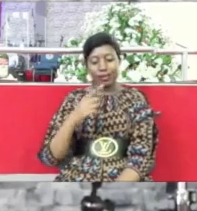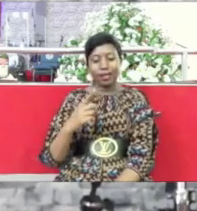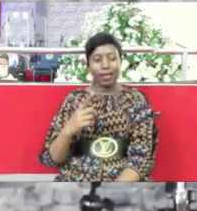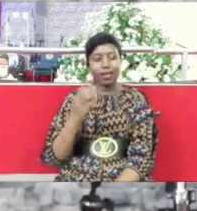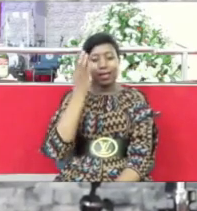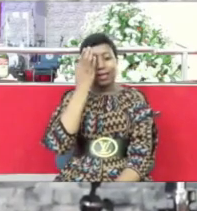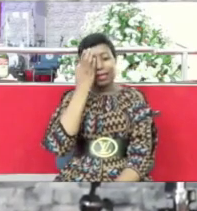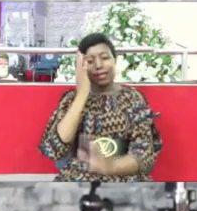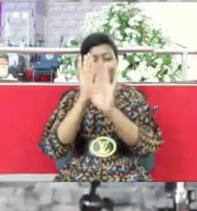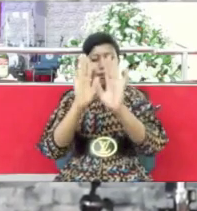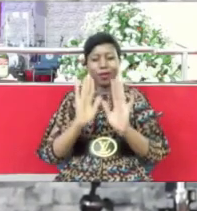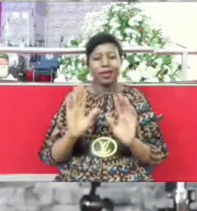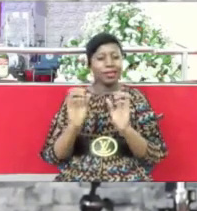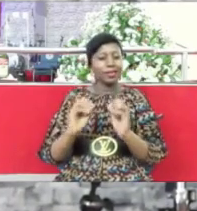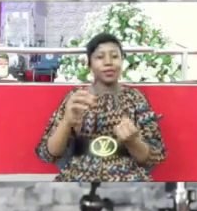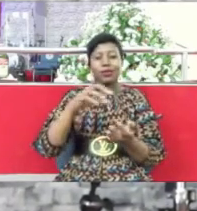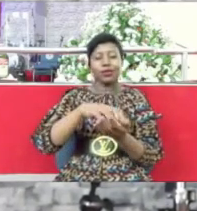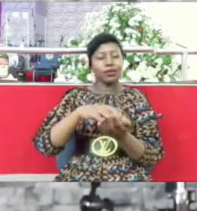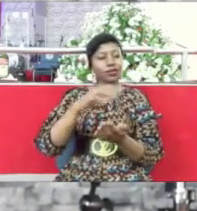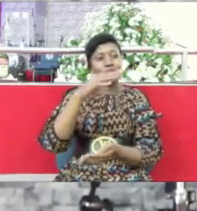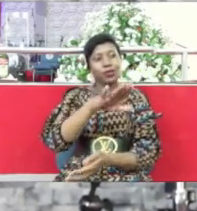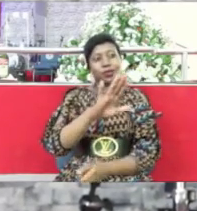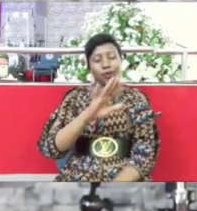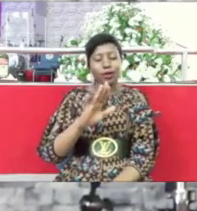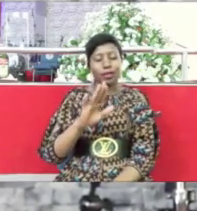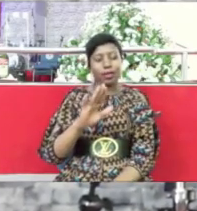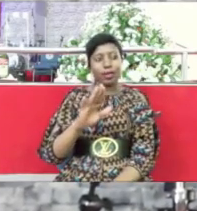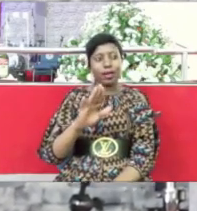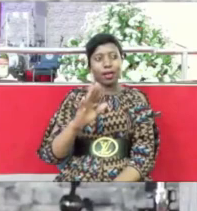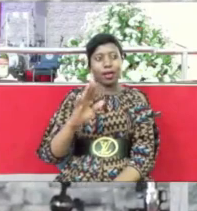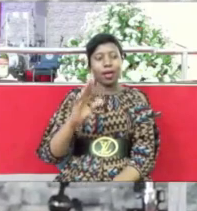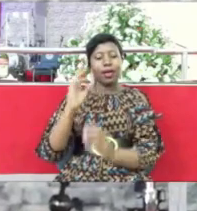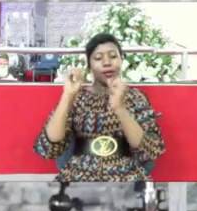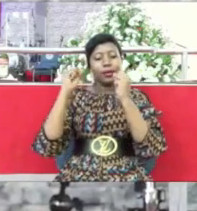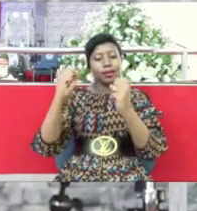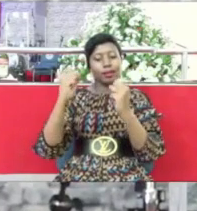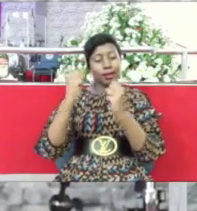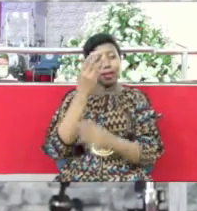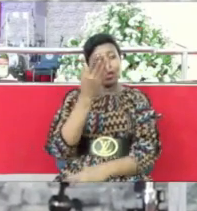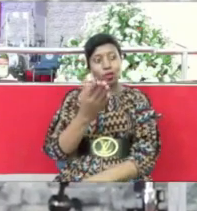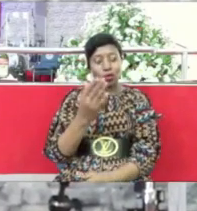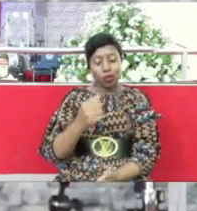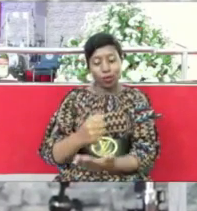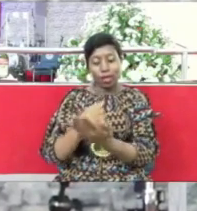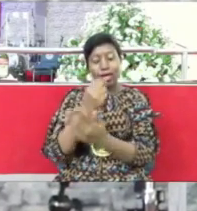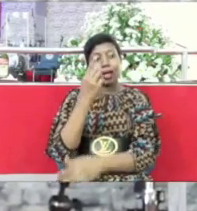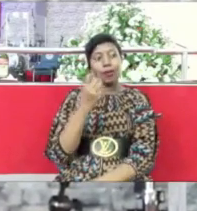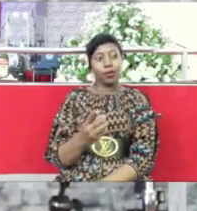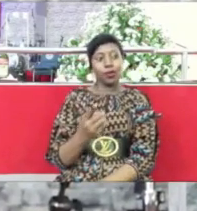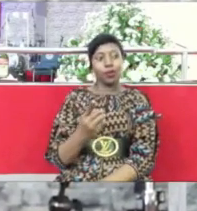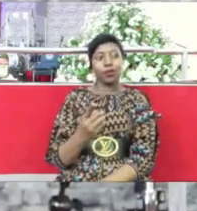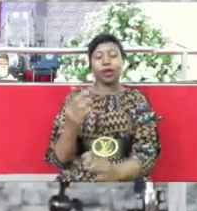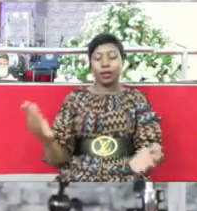as far as your situation is. Hamjalishi hali mko nayo. I will strengthen you. Nitawatia nguvu. I will help you. Nitawasaidia. I will uphold you.